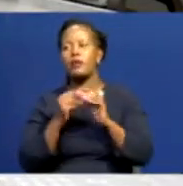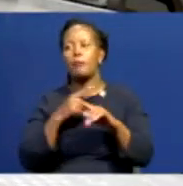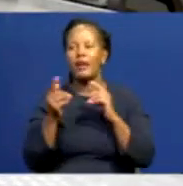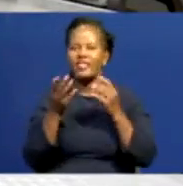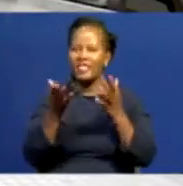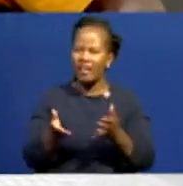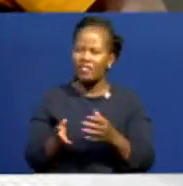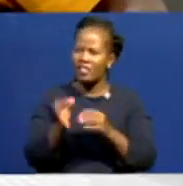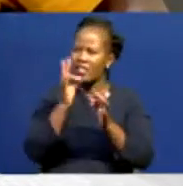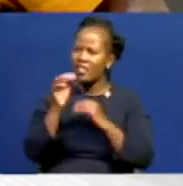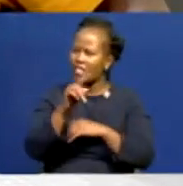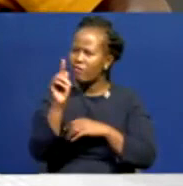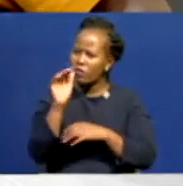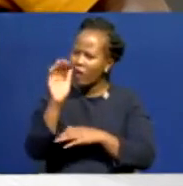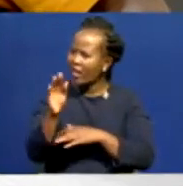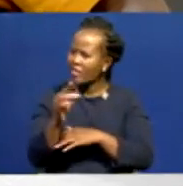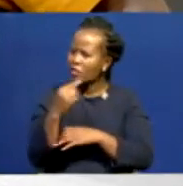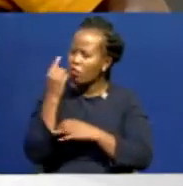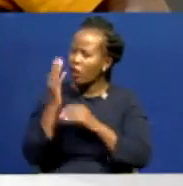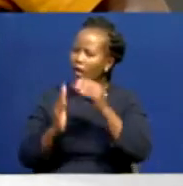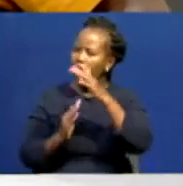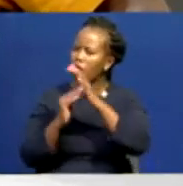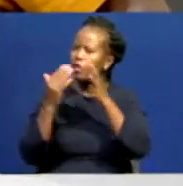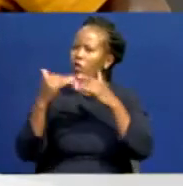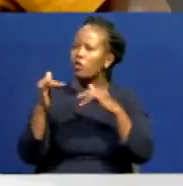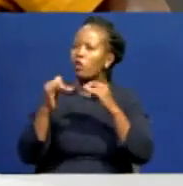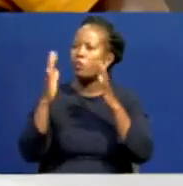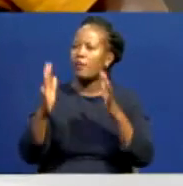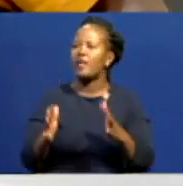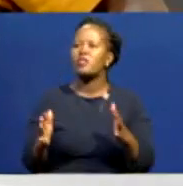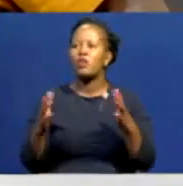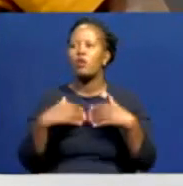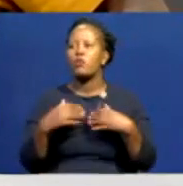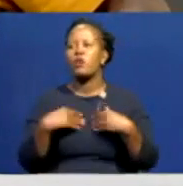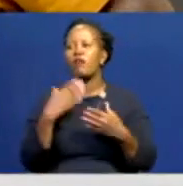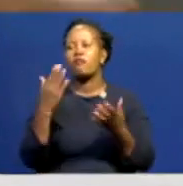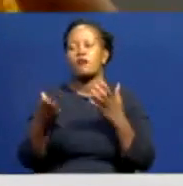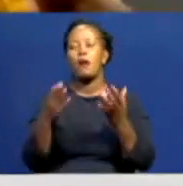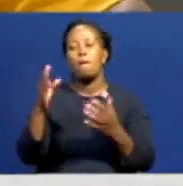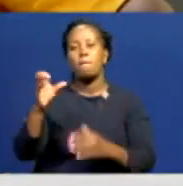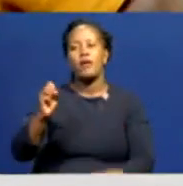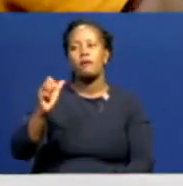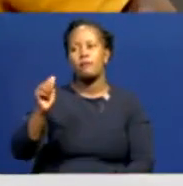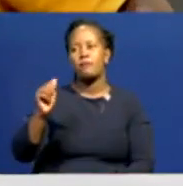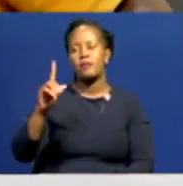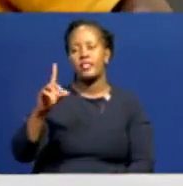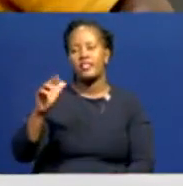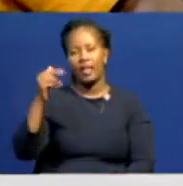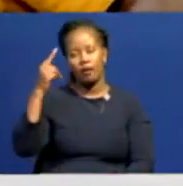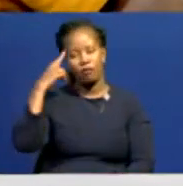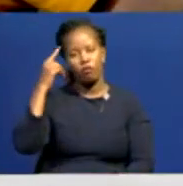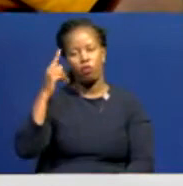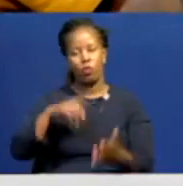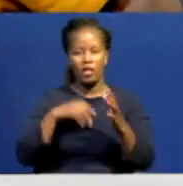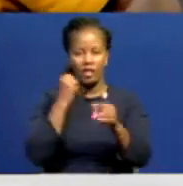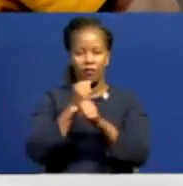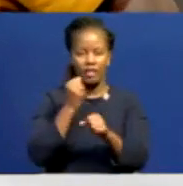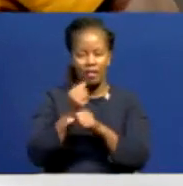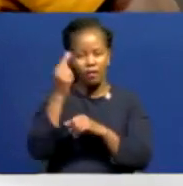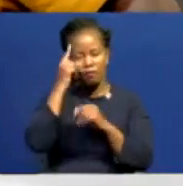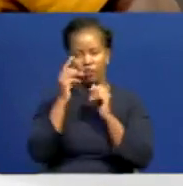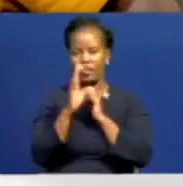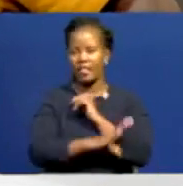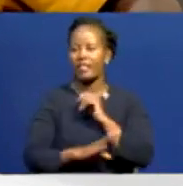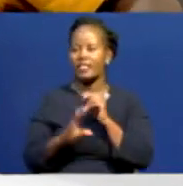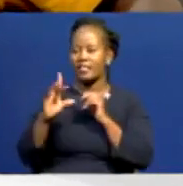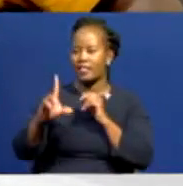ask me star players in the tournament, maybe Africa Player of the Year, Osimhen, and maybe you talk about Mo Salah because of what he's done for Liverpool and also country losing